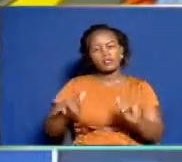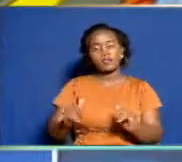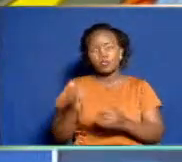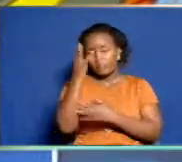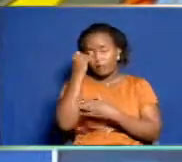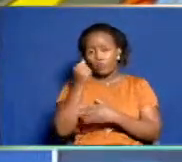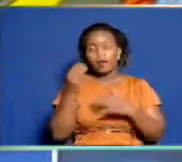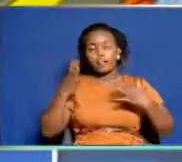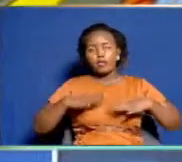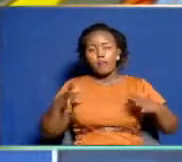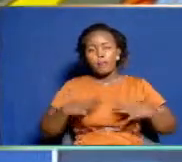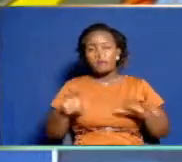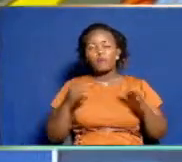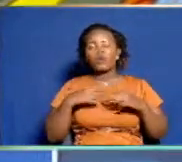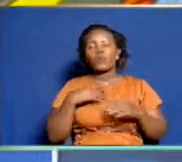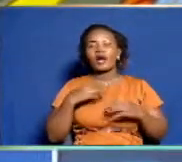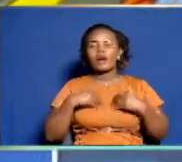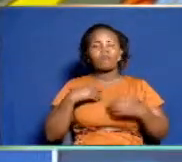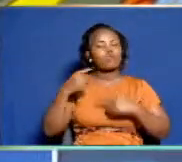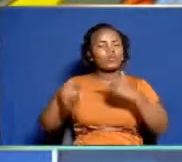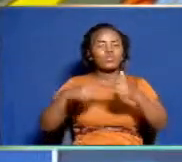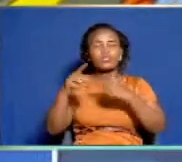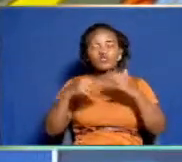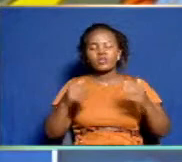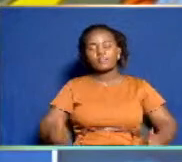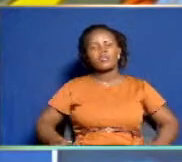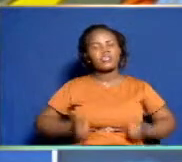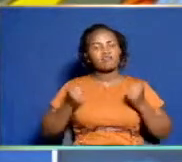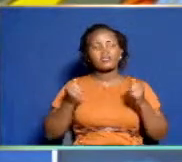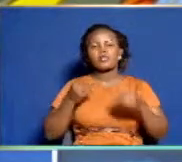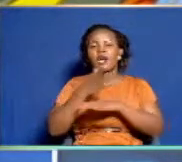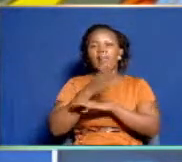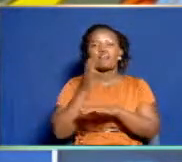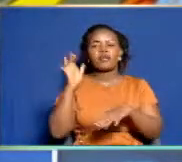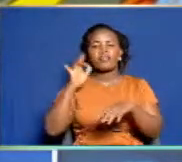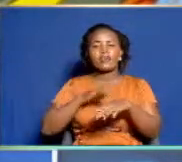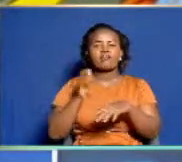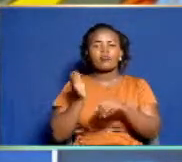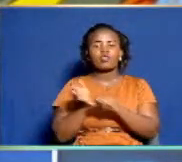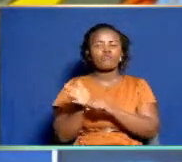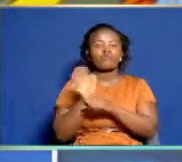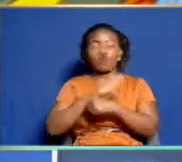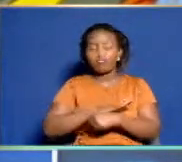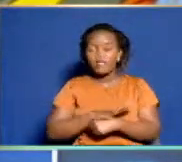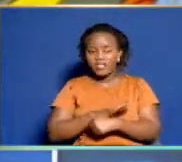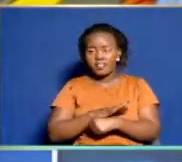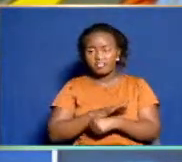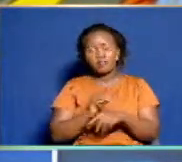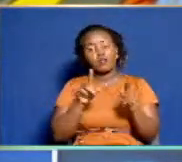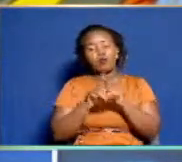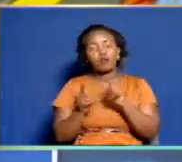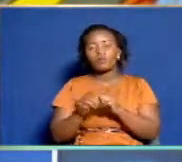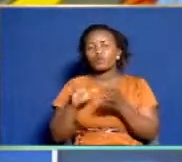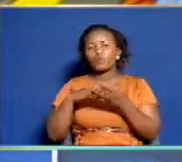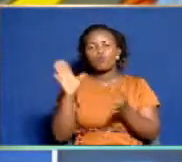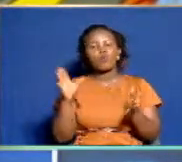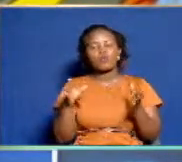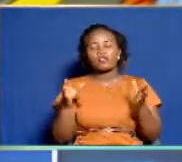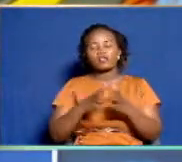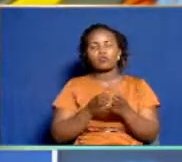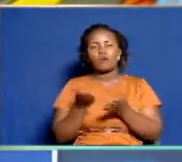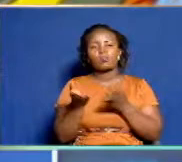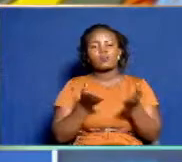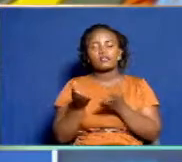are surviving abate the COVID-19 pandemic, abate also in small scale. Don't go too